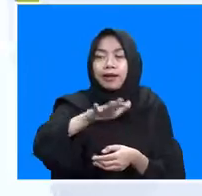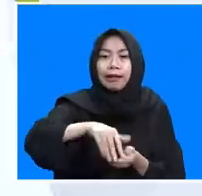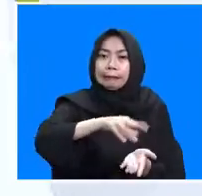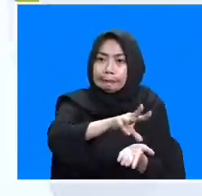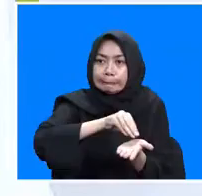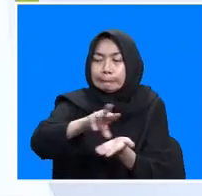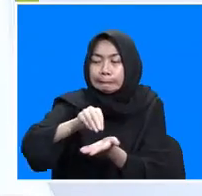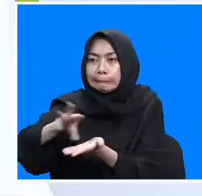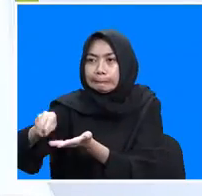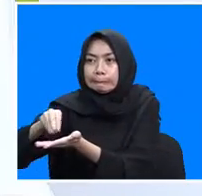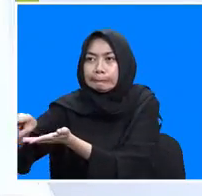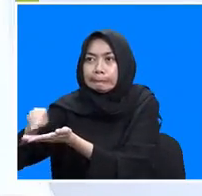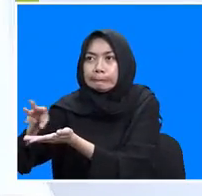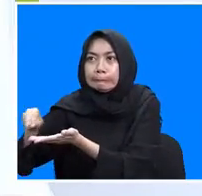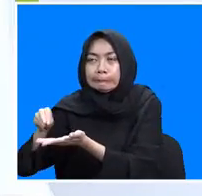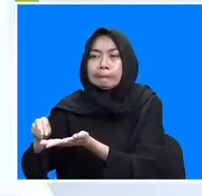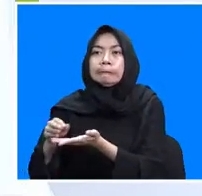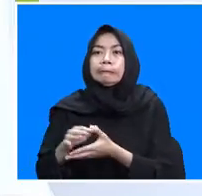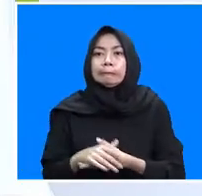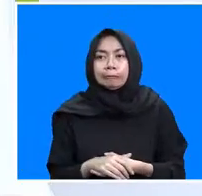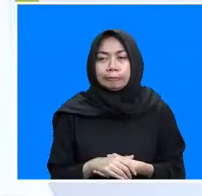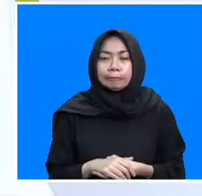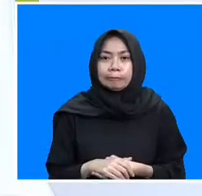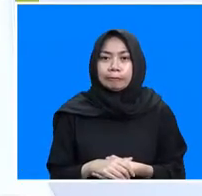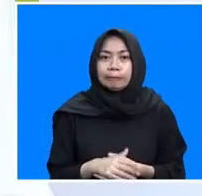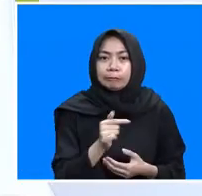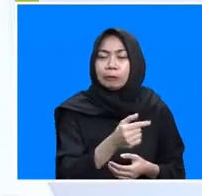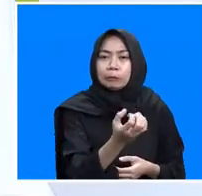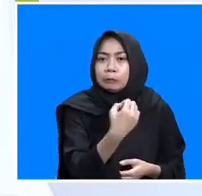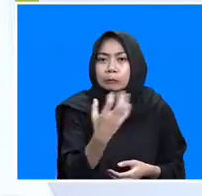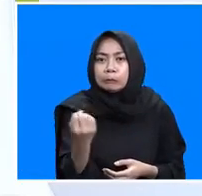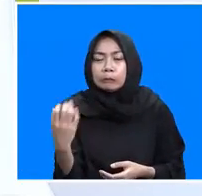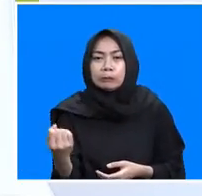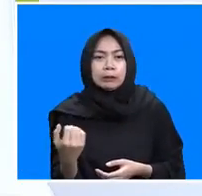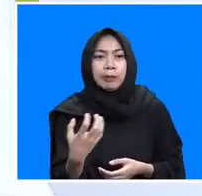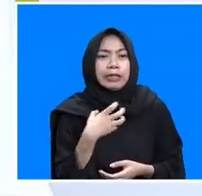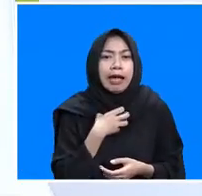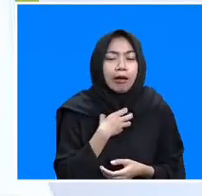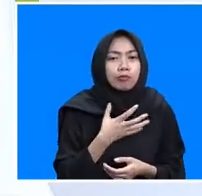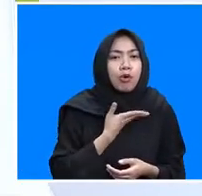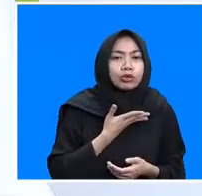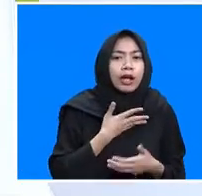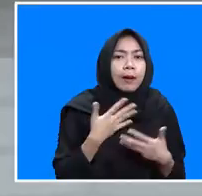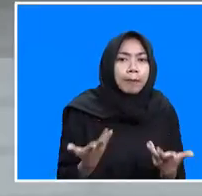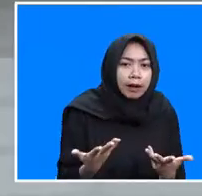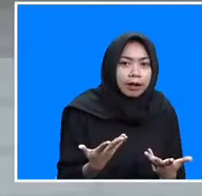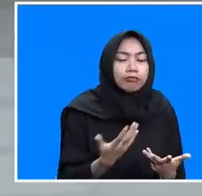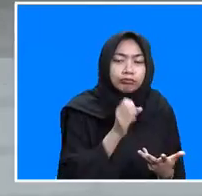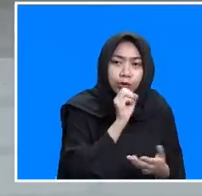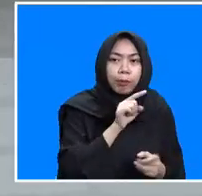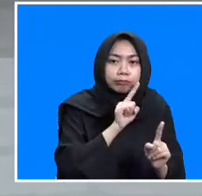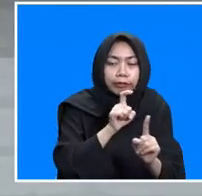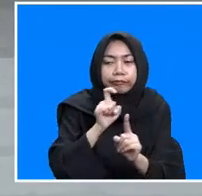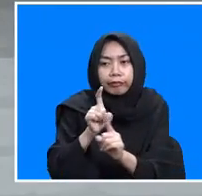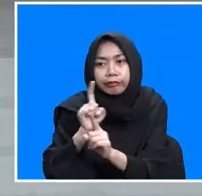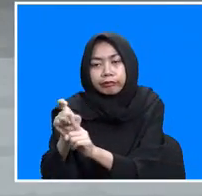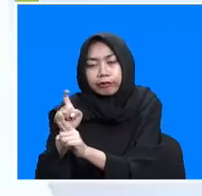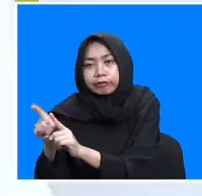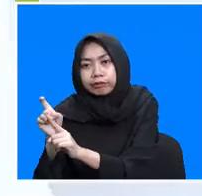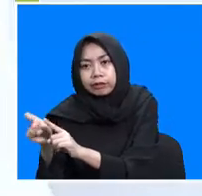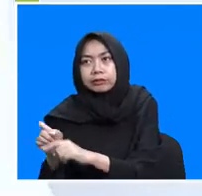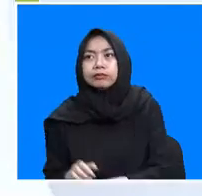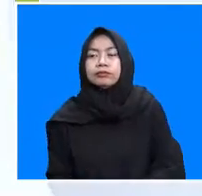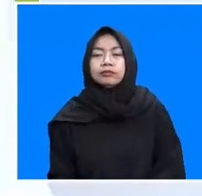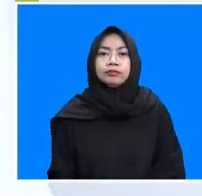to make sure they're informed of their rights and their obligations under this Act. Mm-hmm.